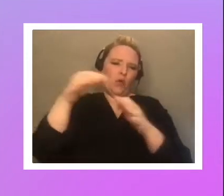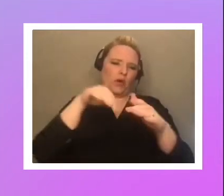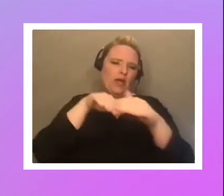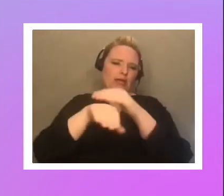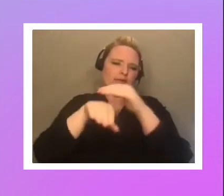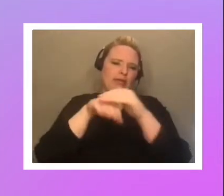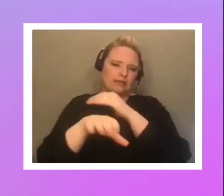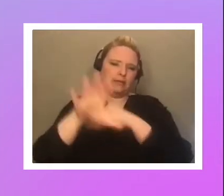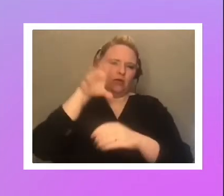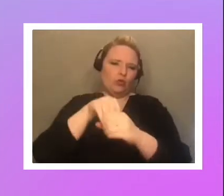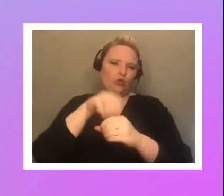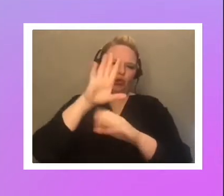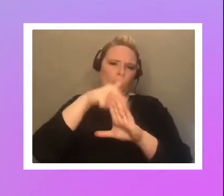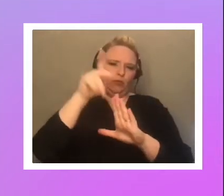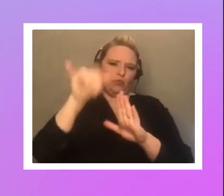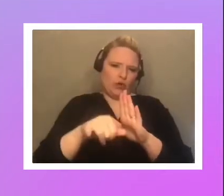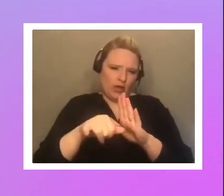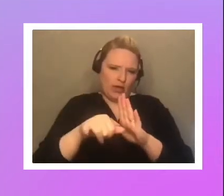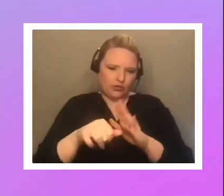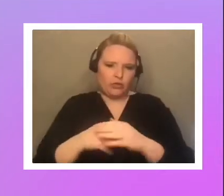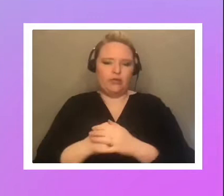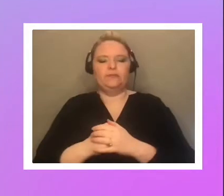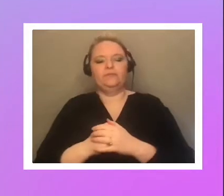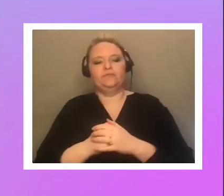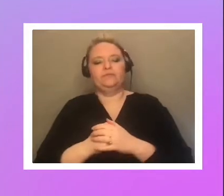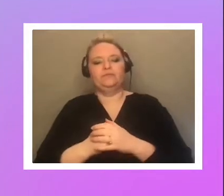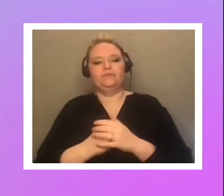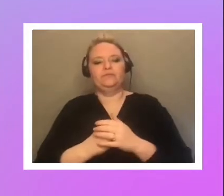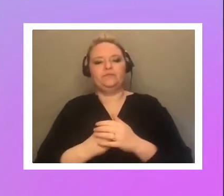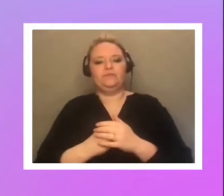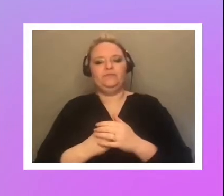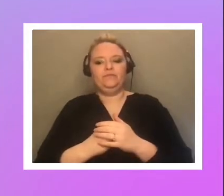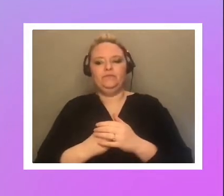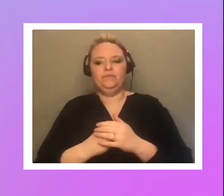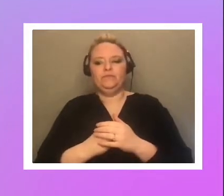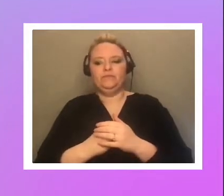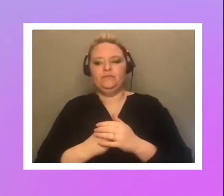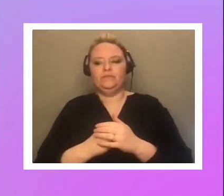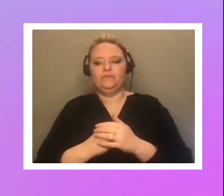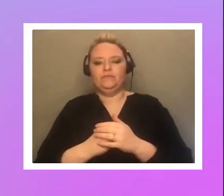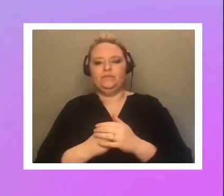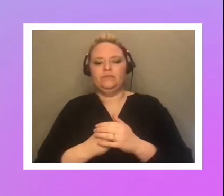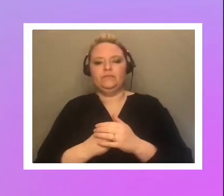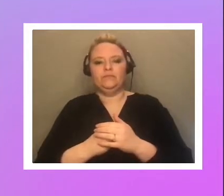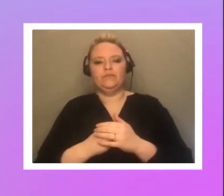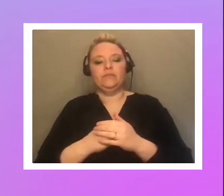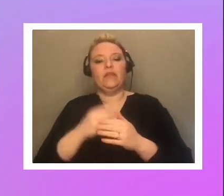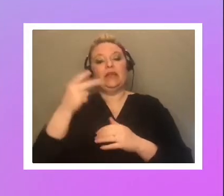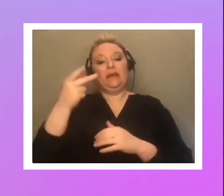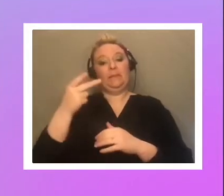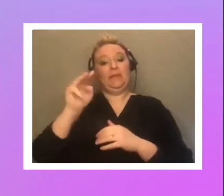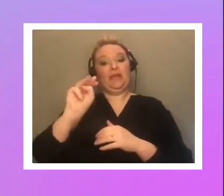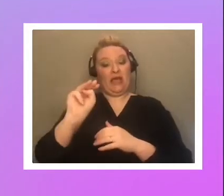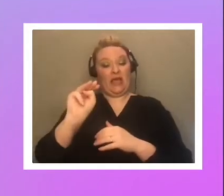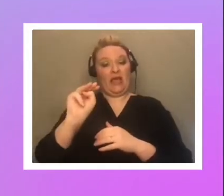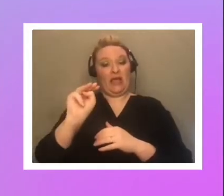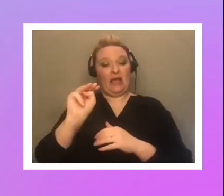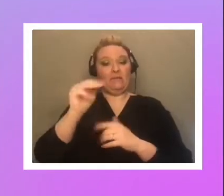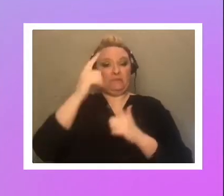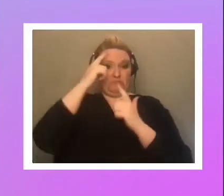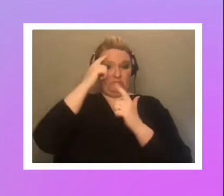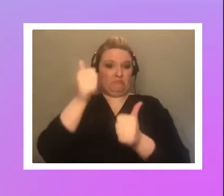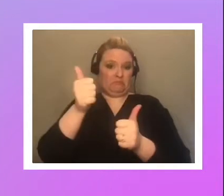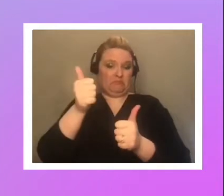in accessibility or to consider accessibility. So, as the PM, it's up to you